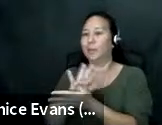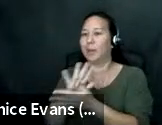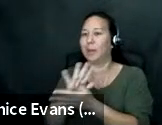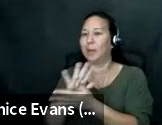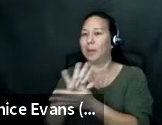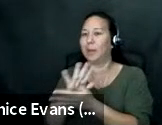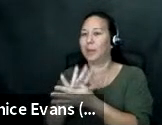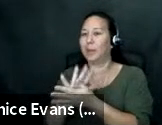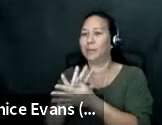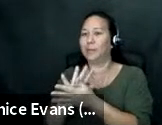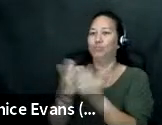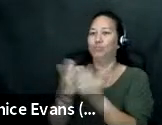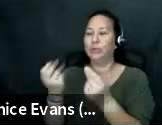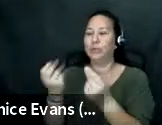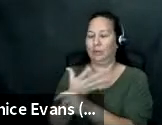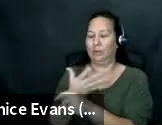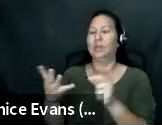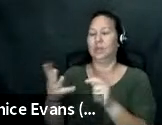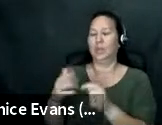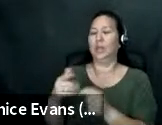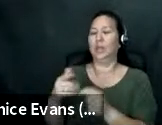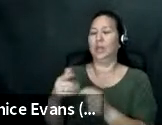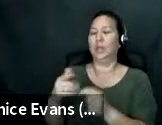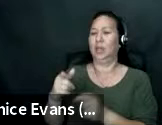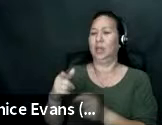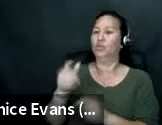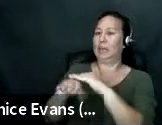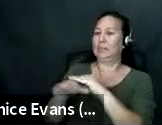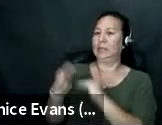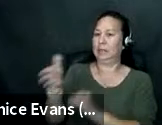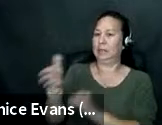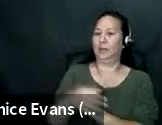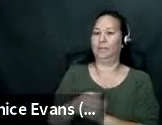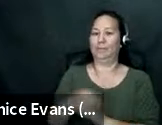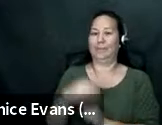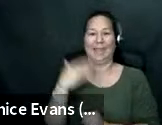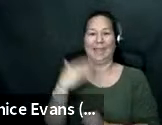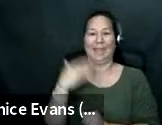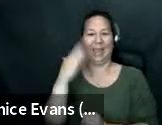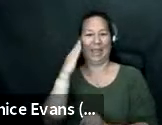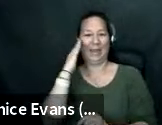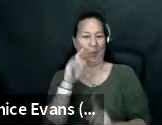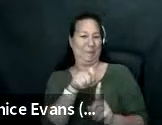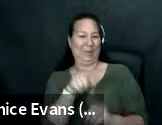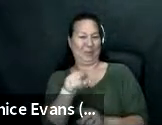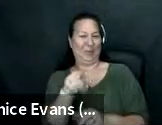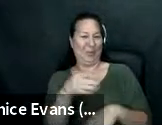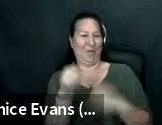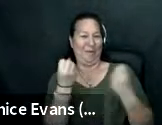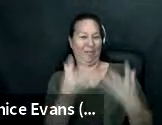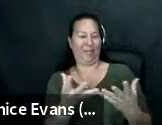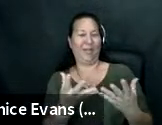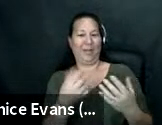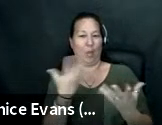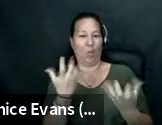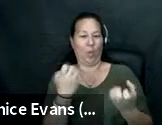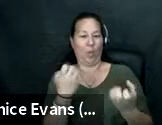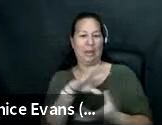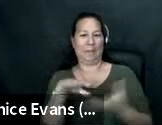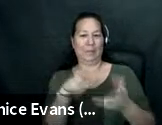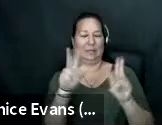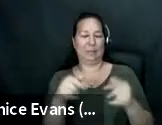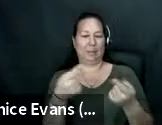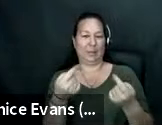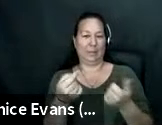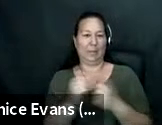information and posters that you need. Okay, and I know I'm picking on you a lot, Eileen, but I'm going to throw one more at you and then we'll mix it up a bit. But is there any